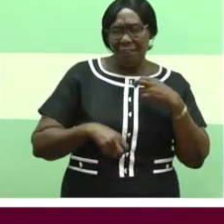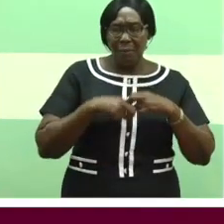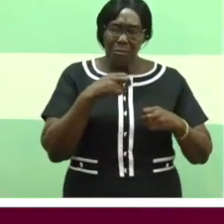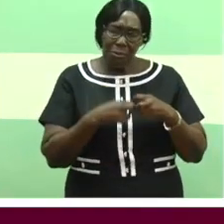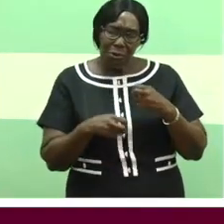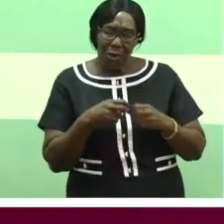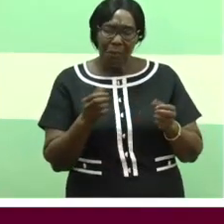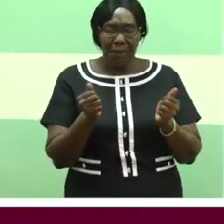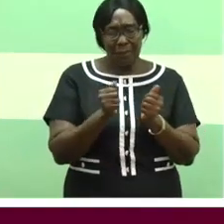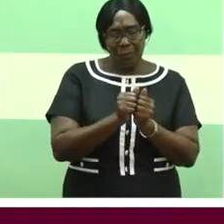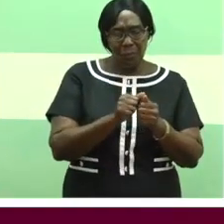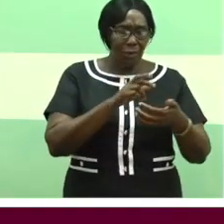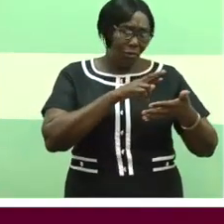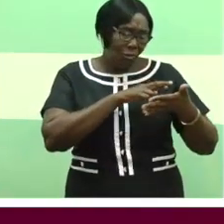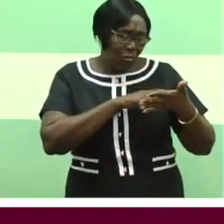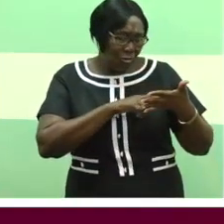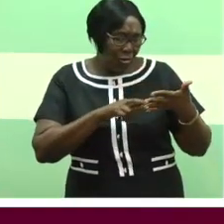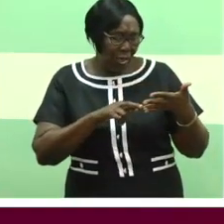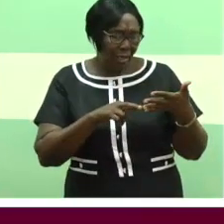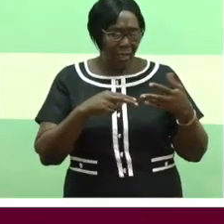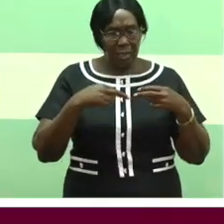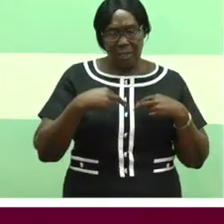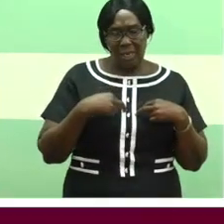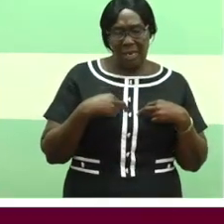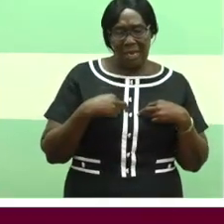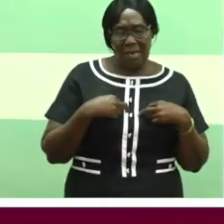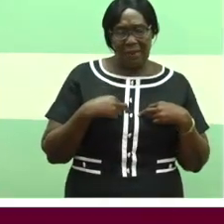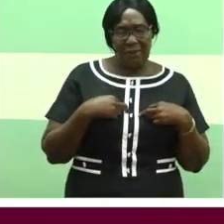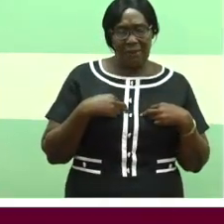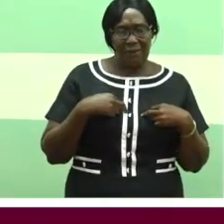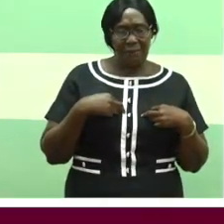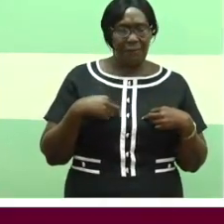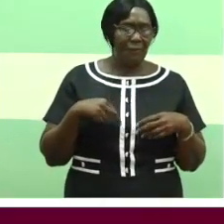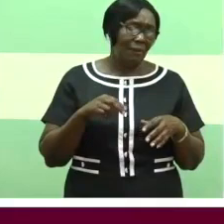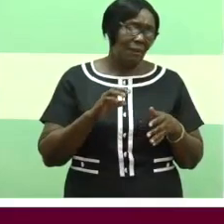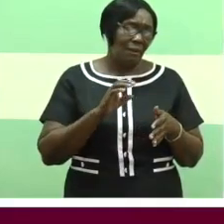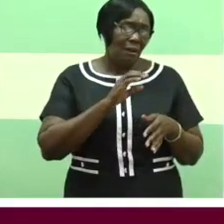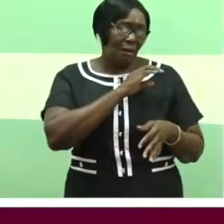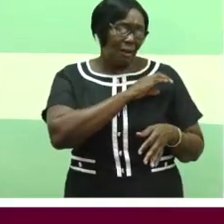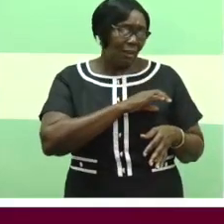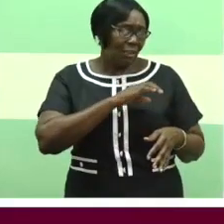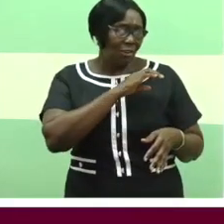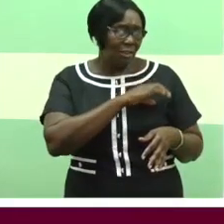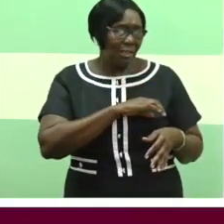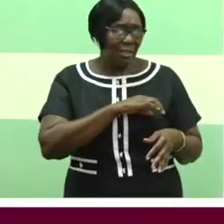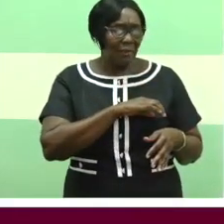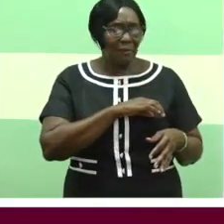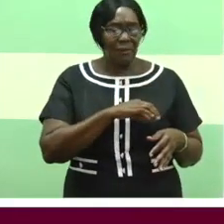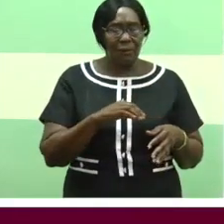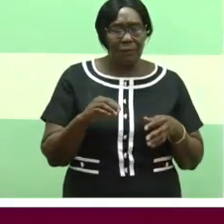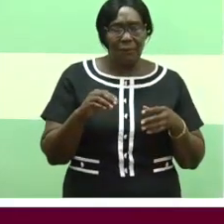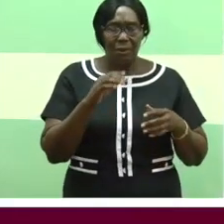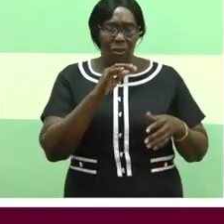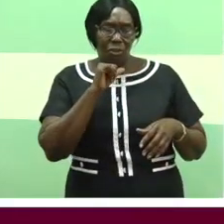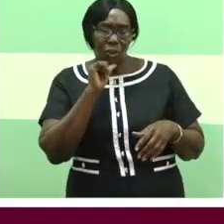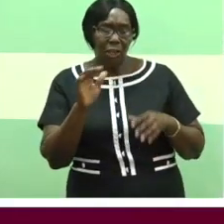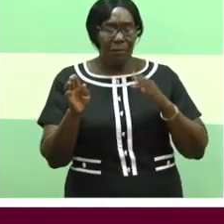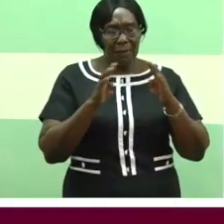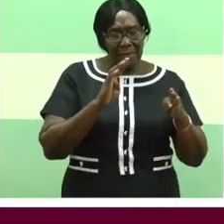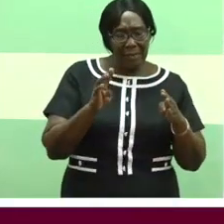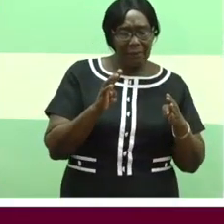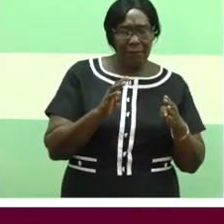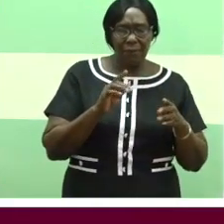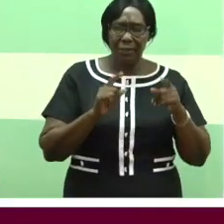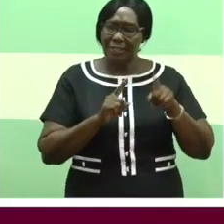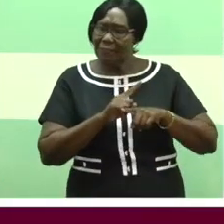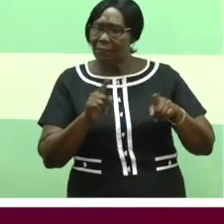So the child may have characteristics of dyslexia, or even for students with autism, they are